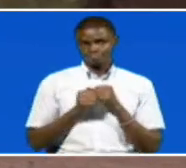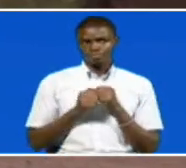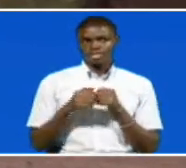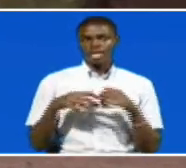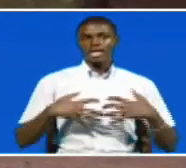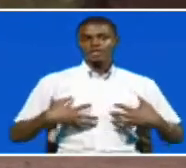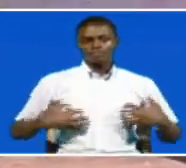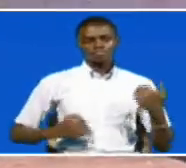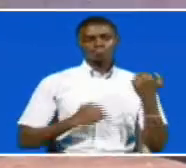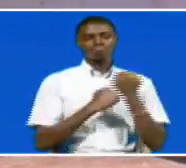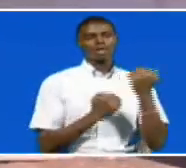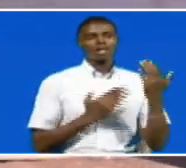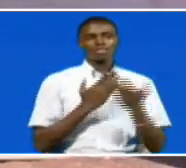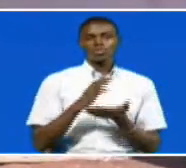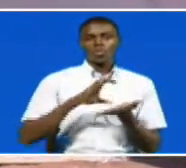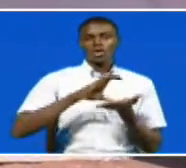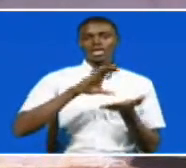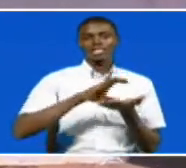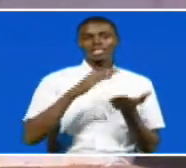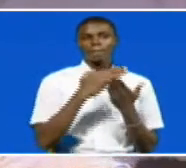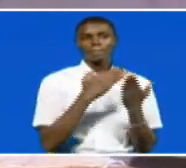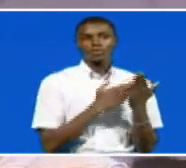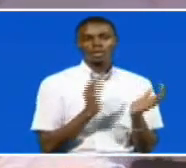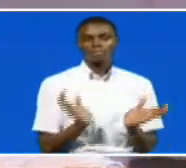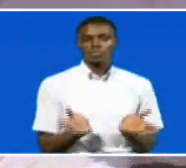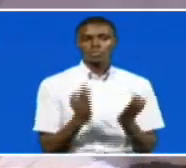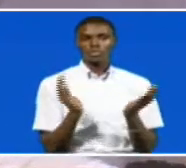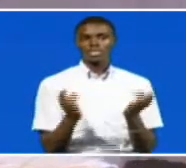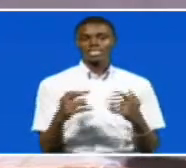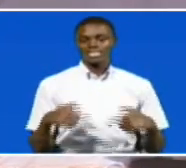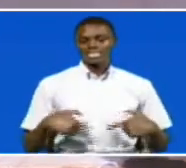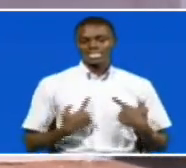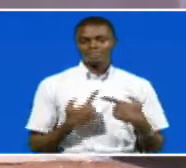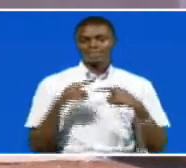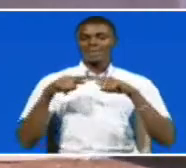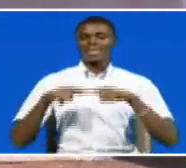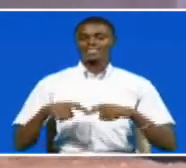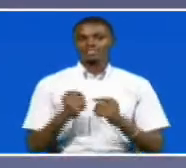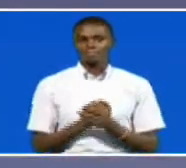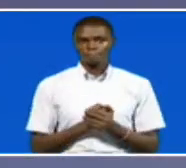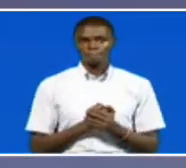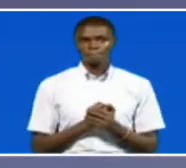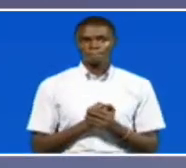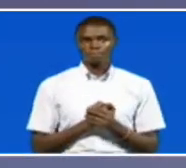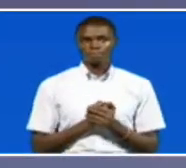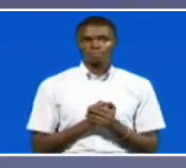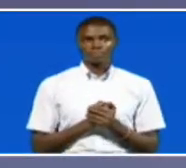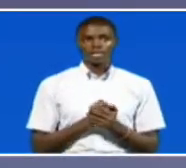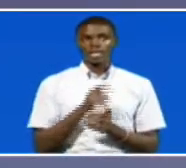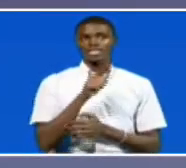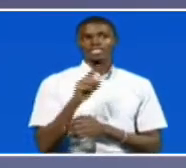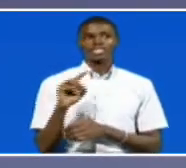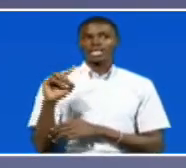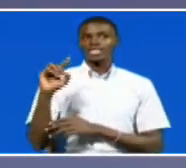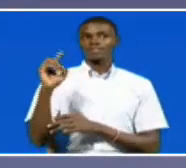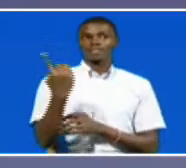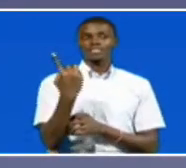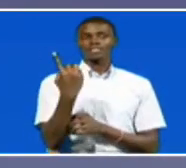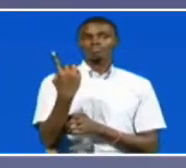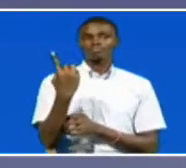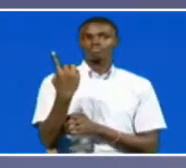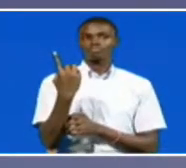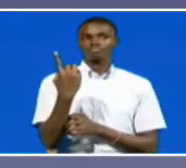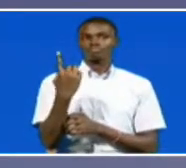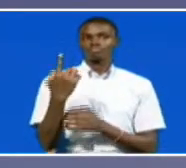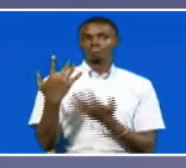are supported through cash programs to encourage self-reliance. These are the first pilot shelters